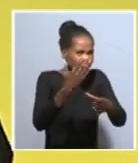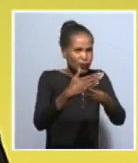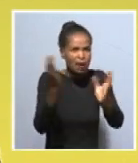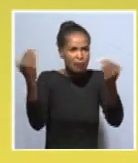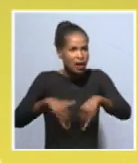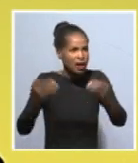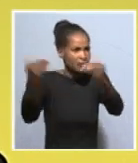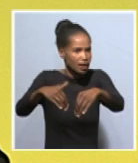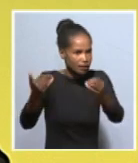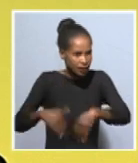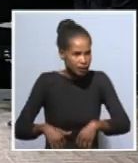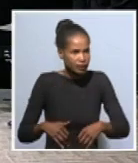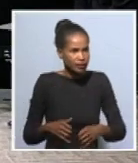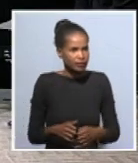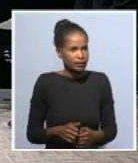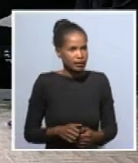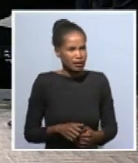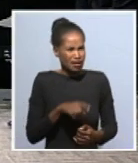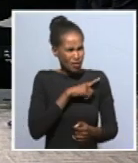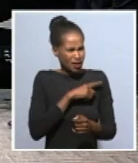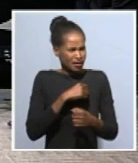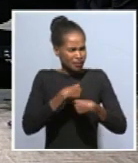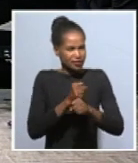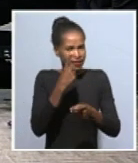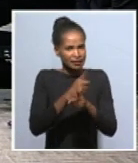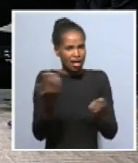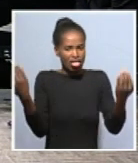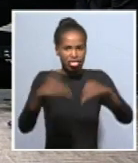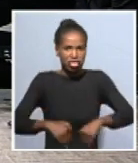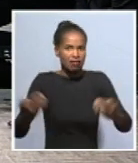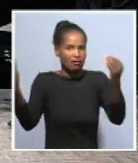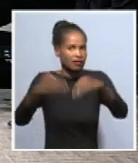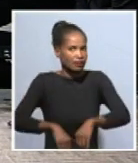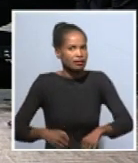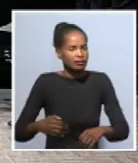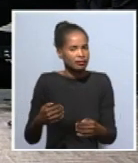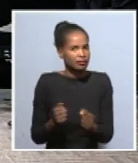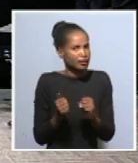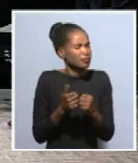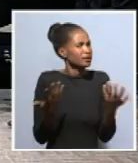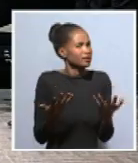go. What's your answer to that question? Why have the green schemes not worked out for us? There are so many